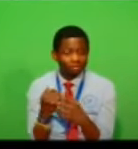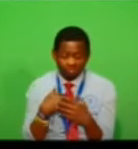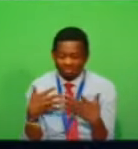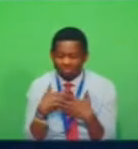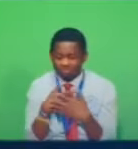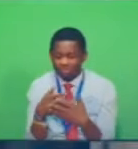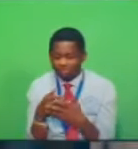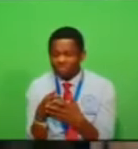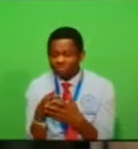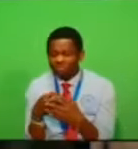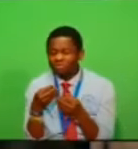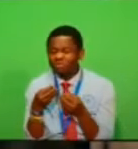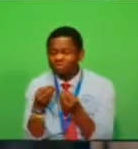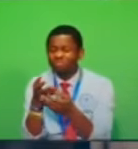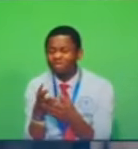her.